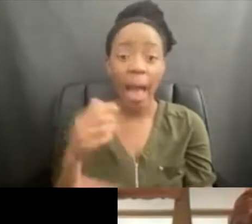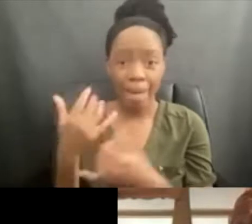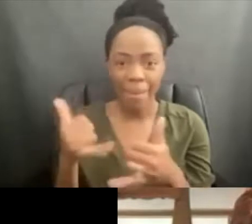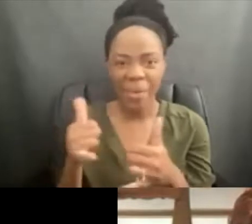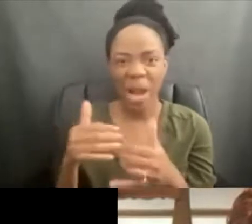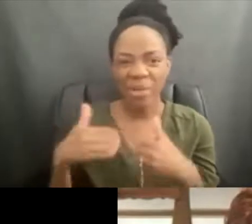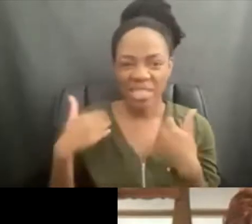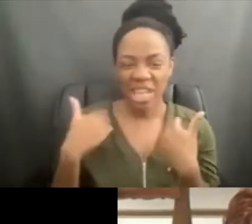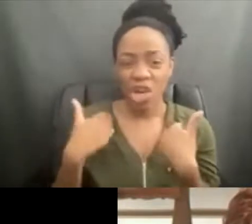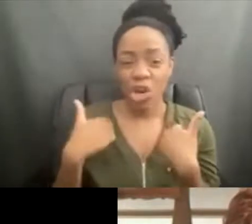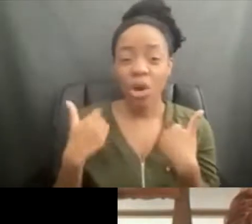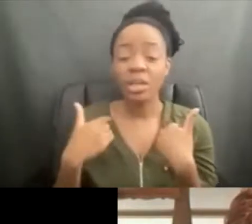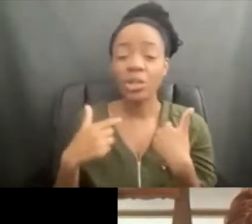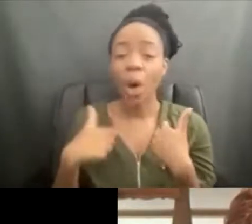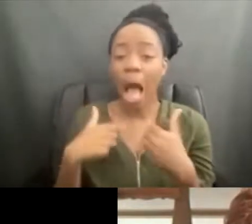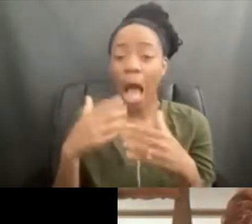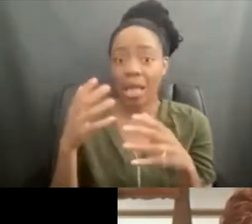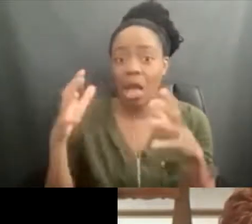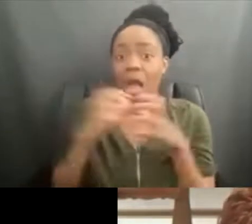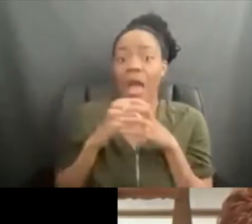and I caught the ball once in a while.